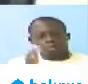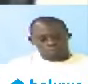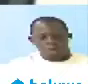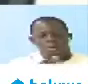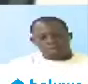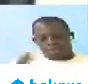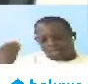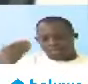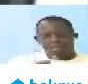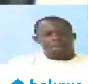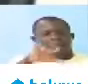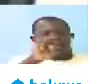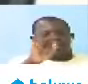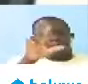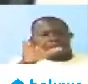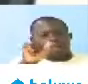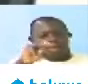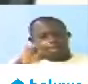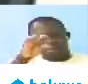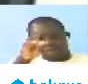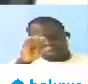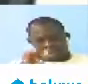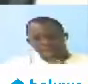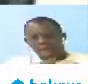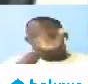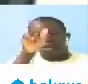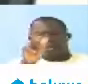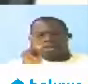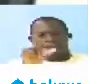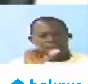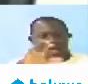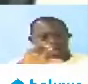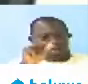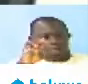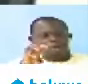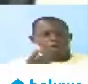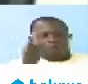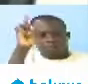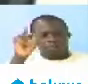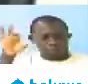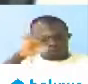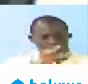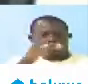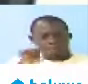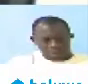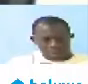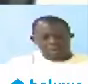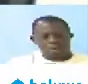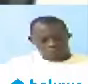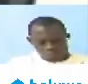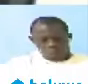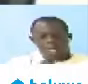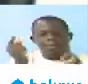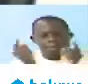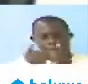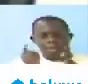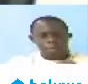by that time, Swandi and Karamojiba were ahead of us, so we found them at Tambakunda. We found